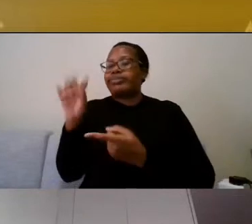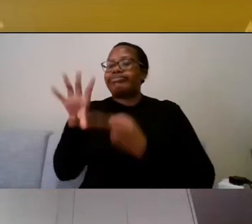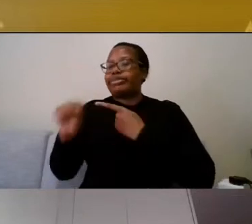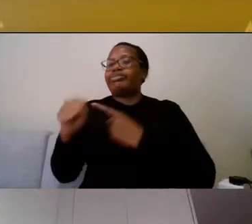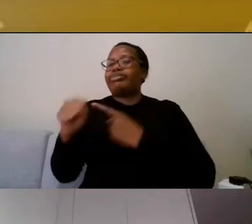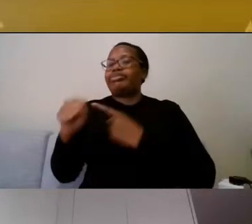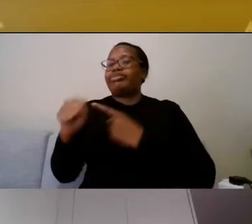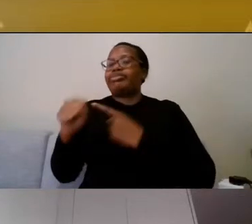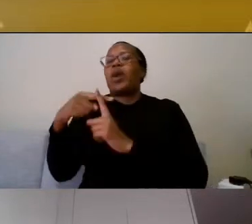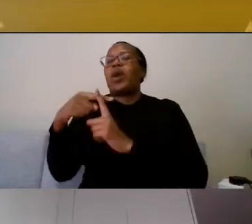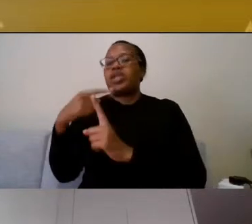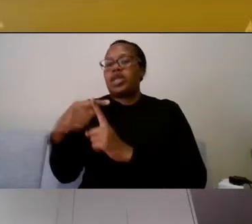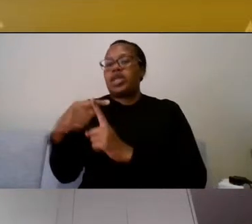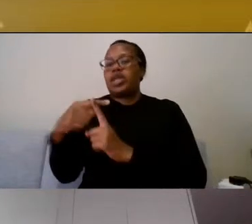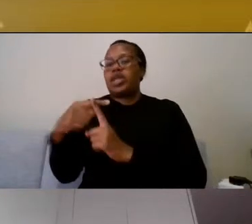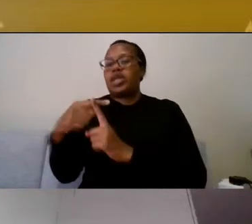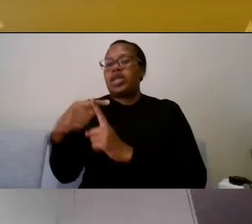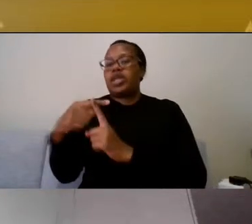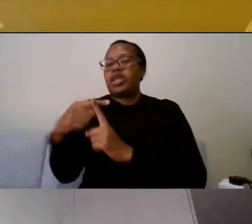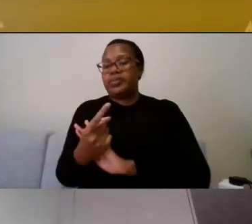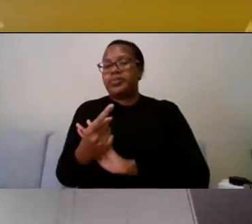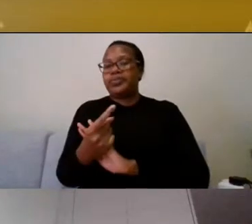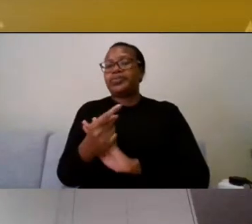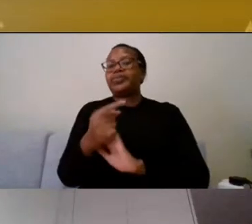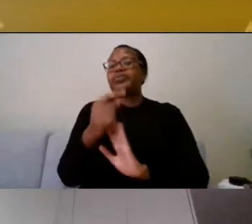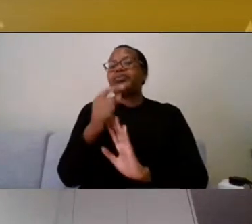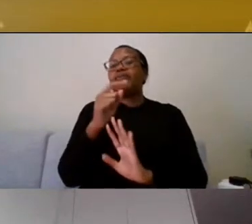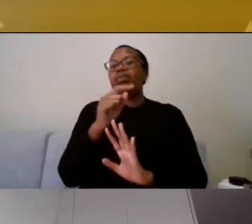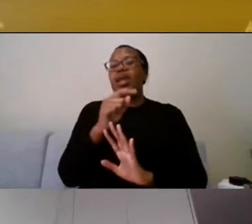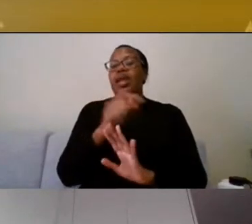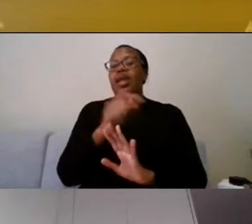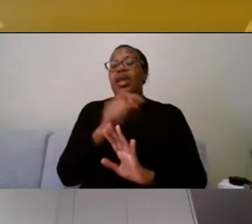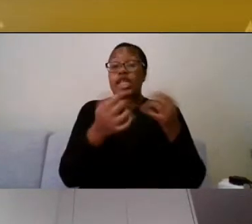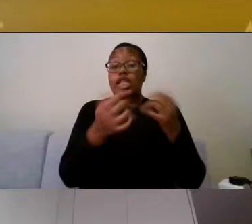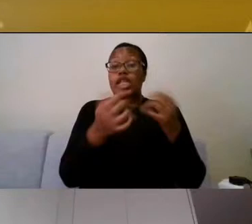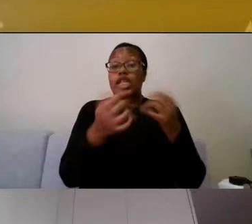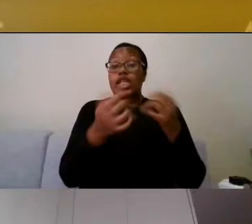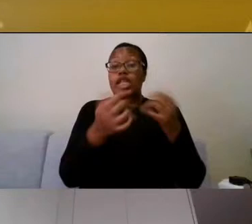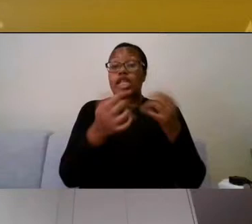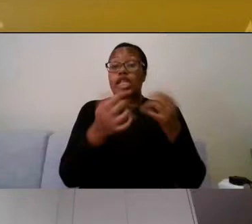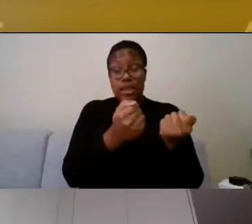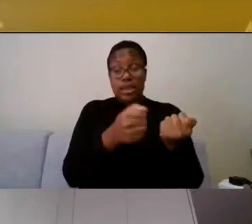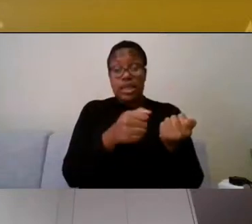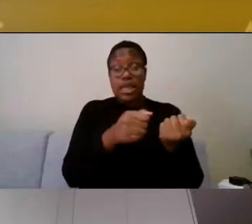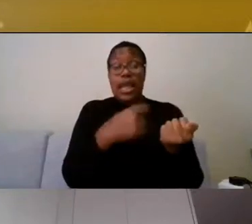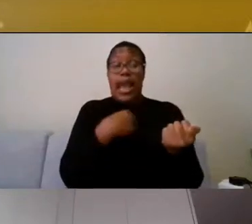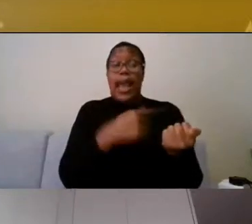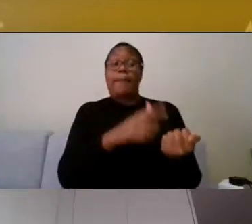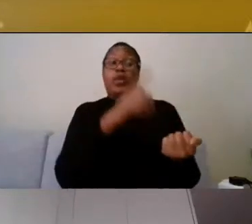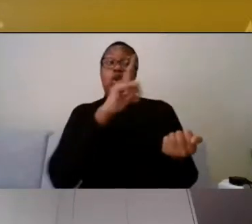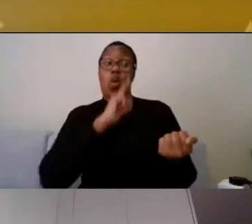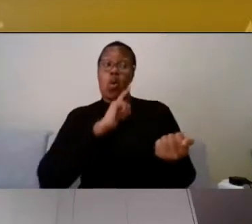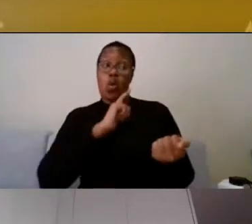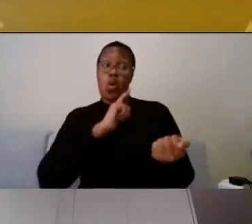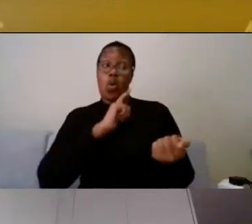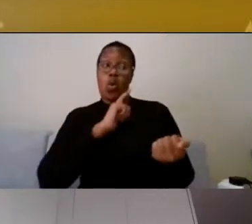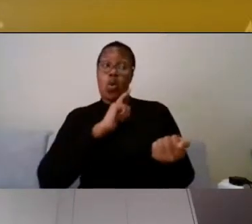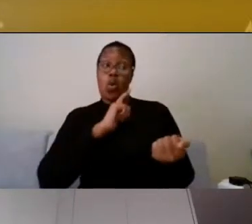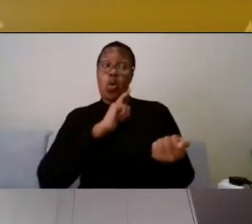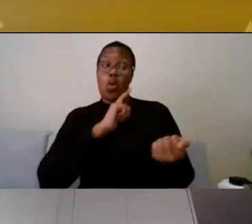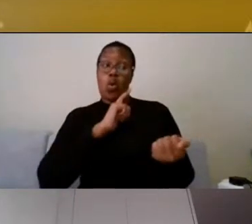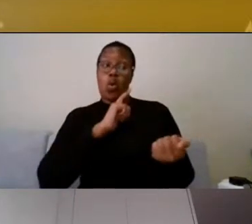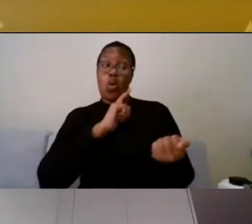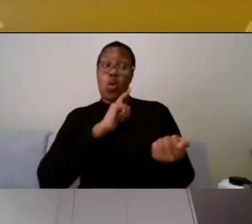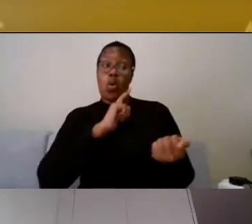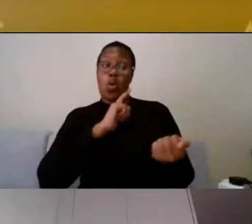positive. The situation, I'm told, in the Khayelitsha court is that legal aid officials are not wanting to enter